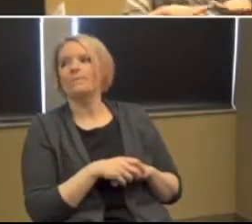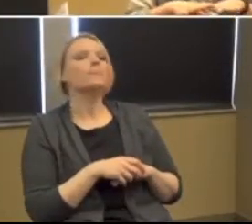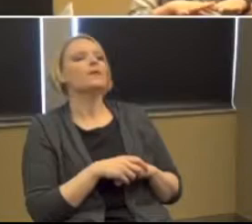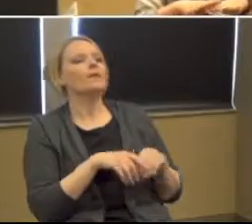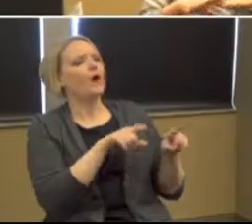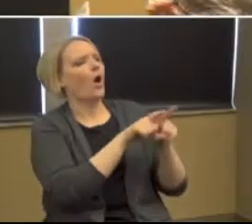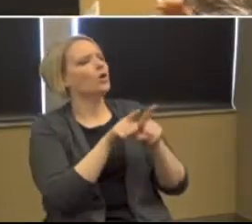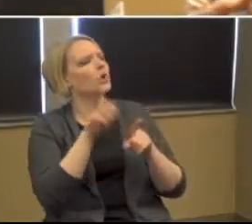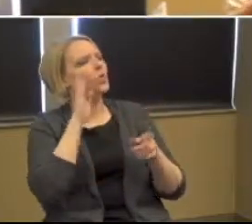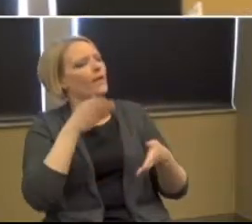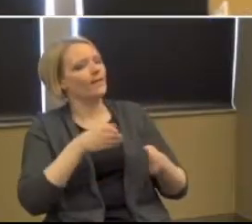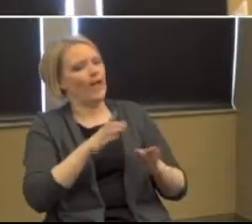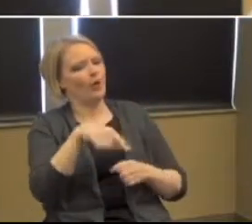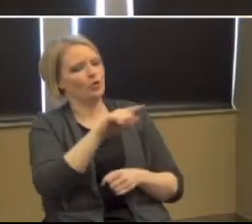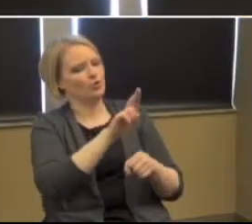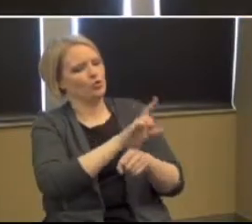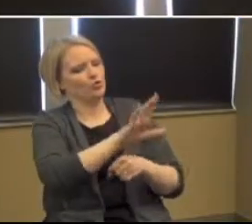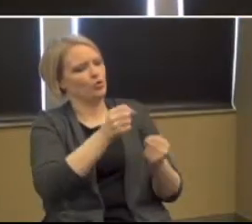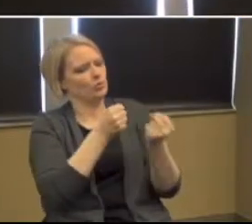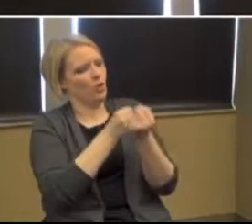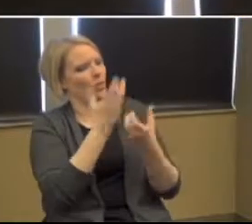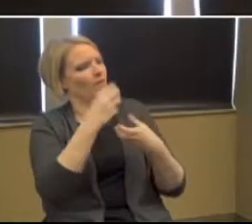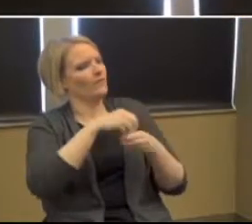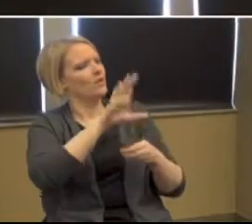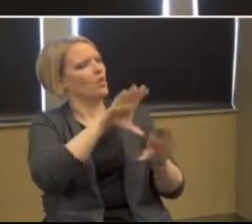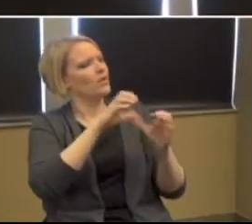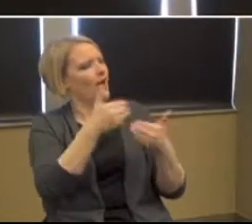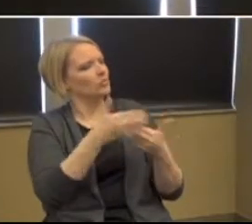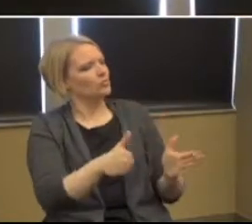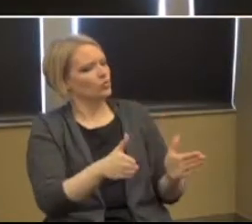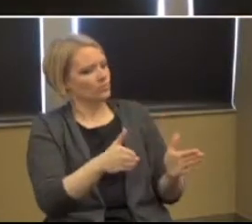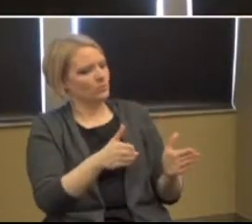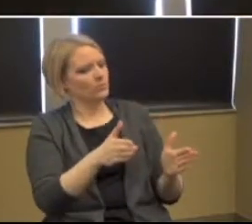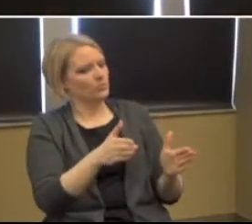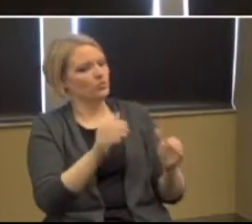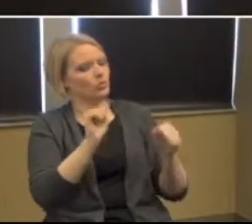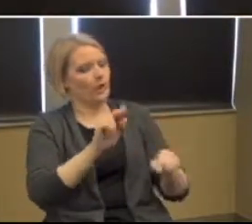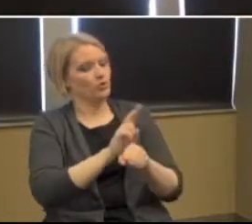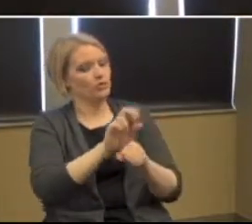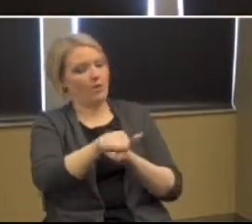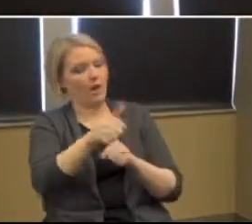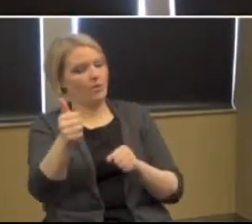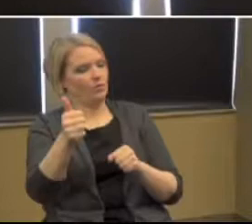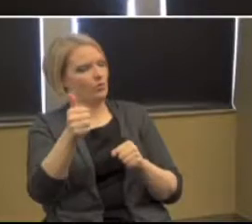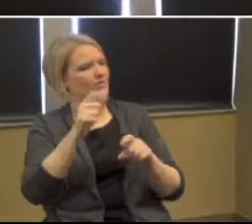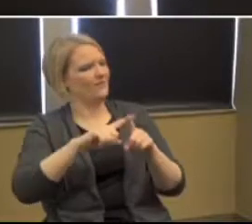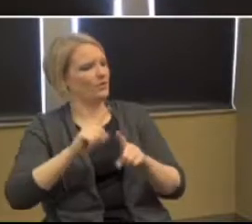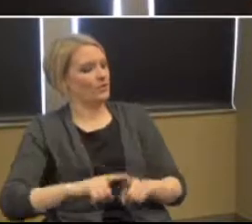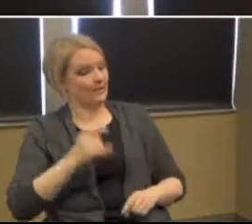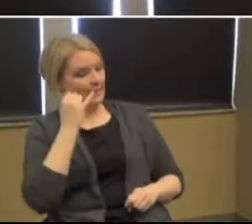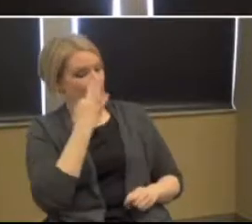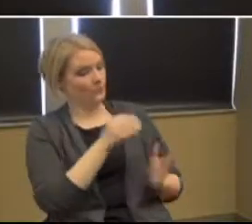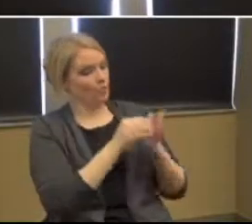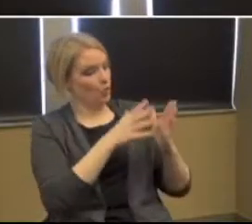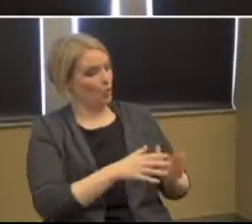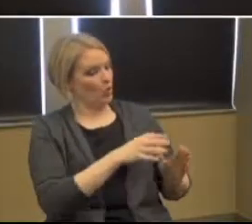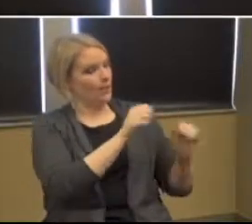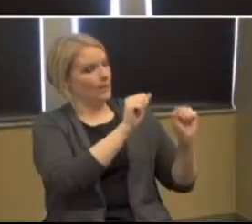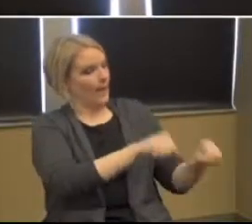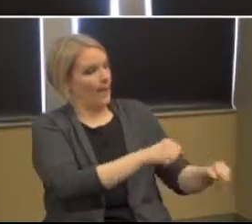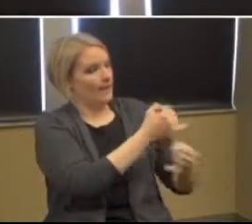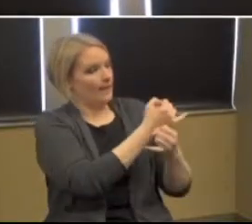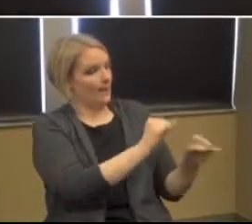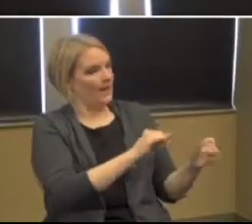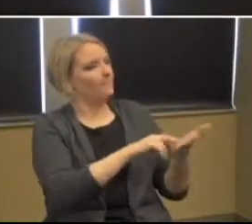you to use your support in your classroom, all the extra bodies, differently. Because if you have students who are doing independent things, then